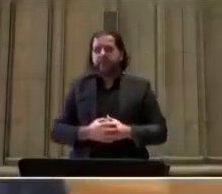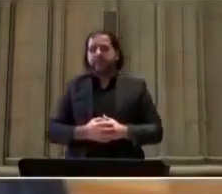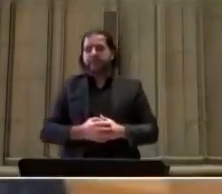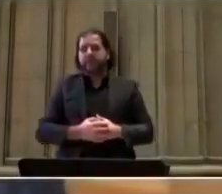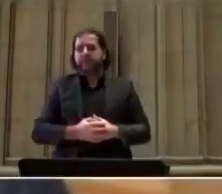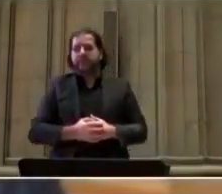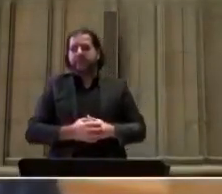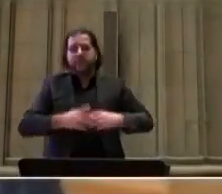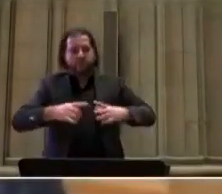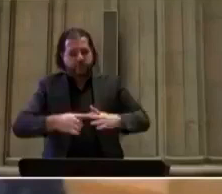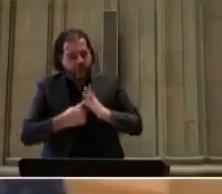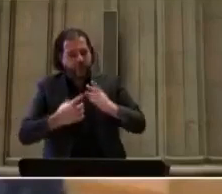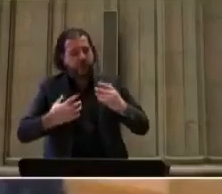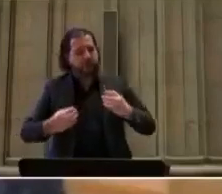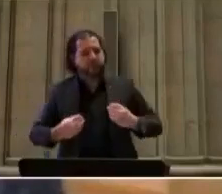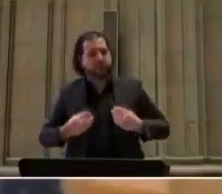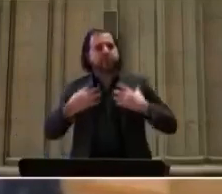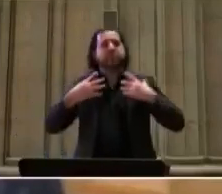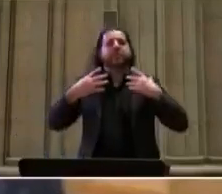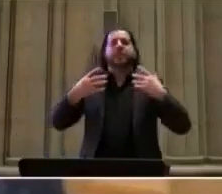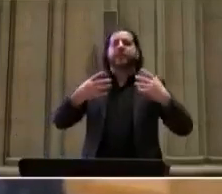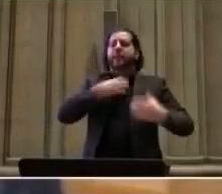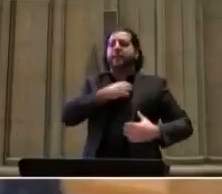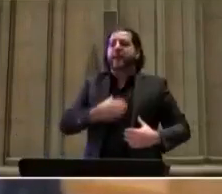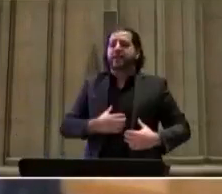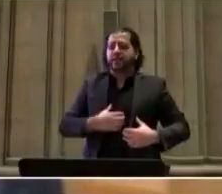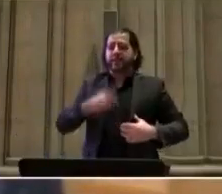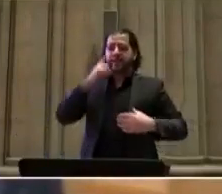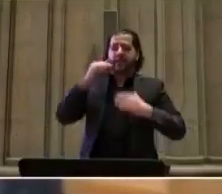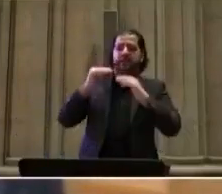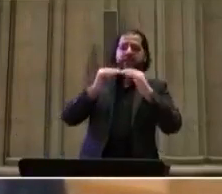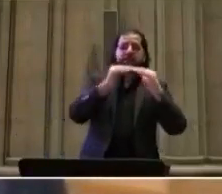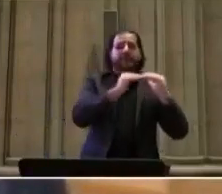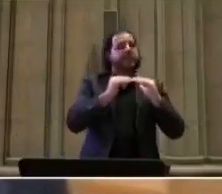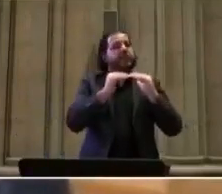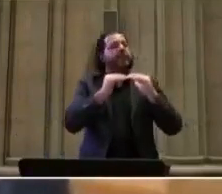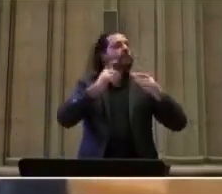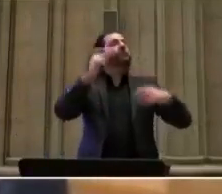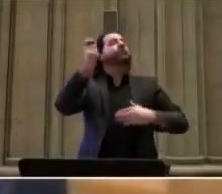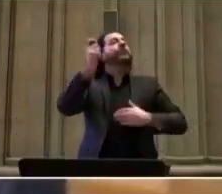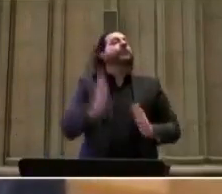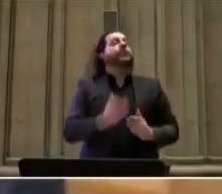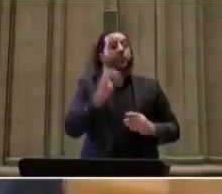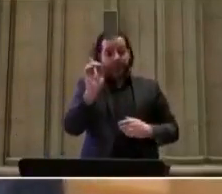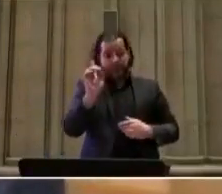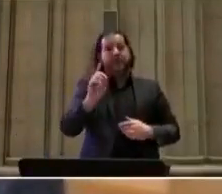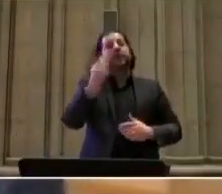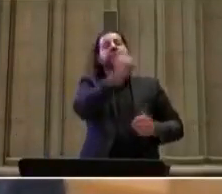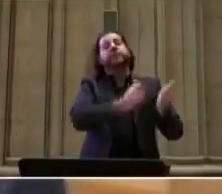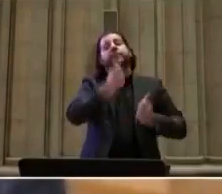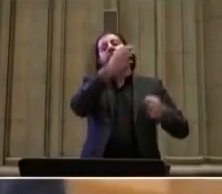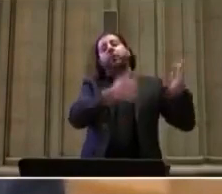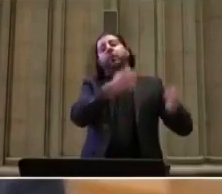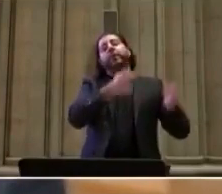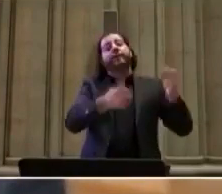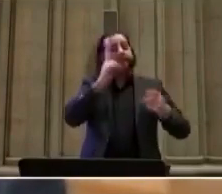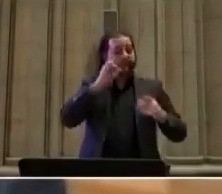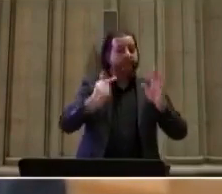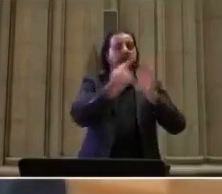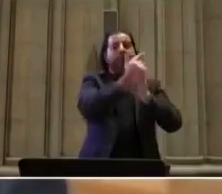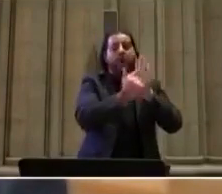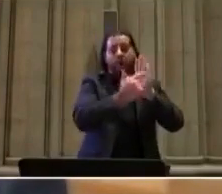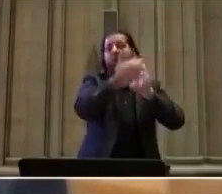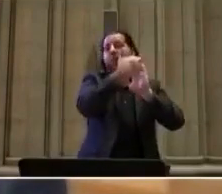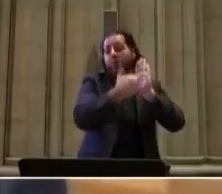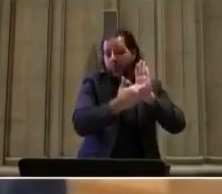care. Stir up the passion and reverence of the justices of the Supreme Court for the rule of law and the way of